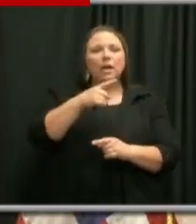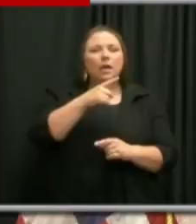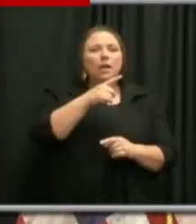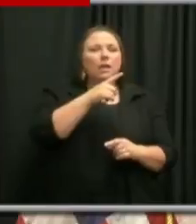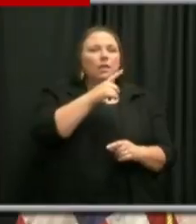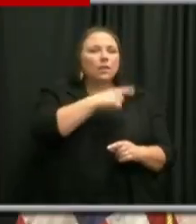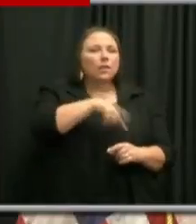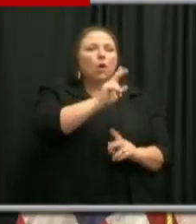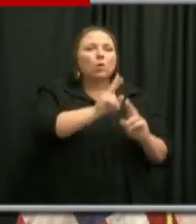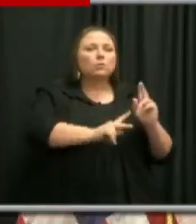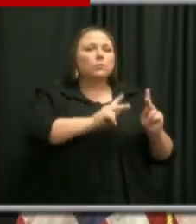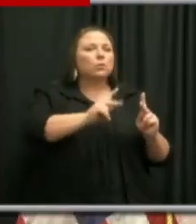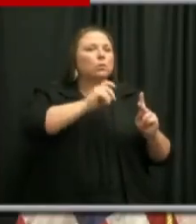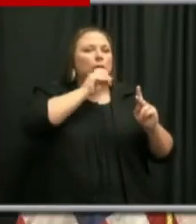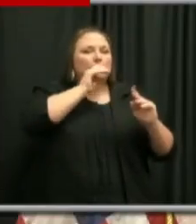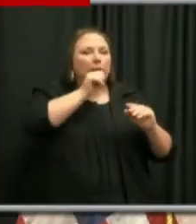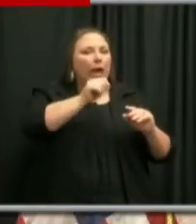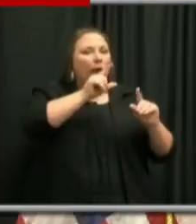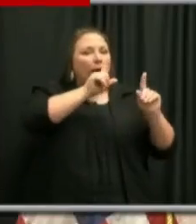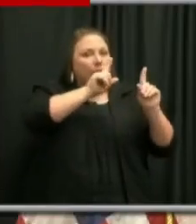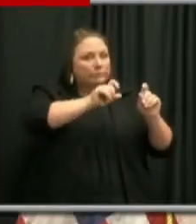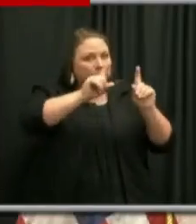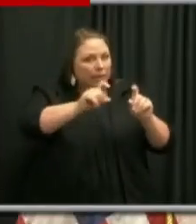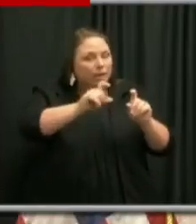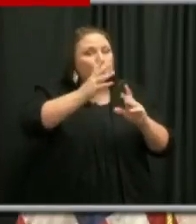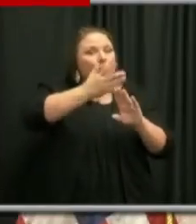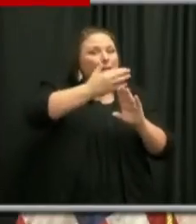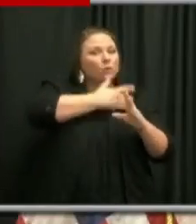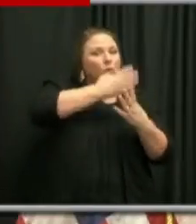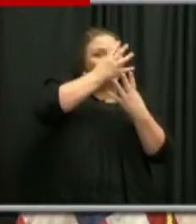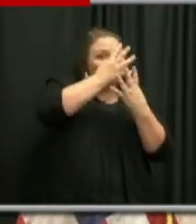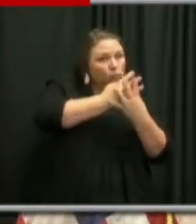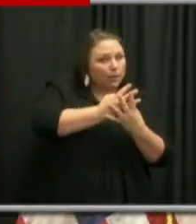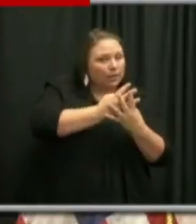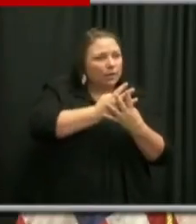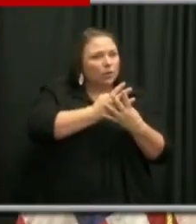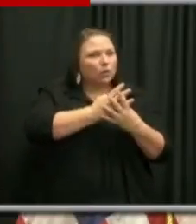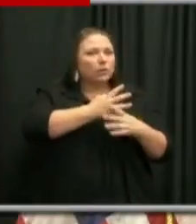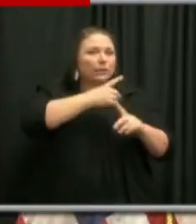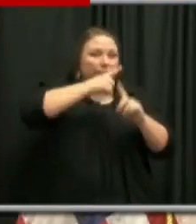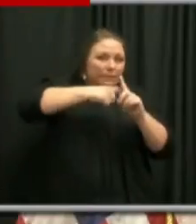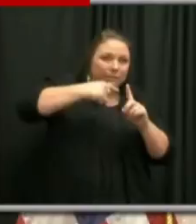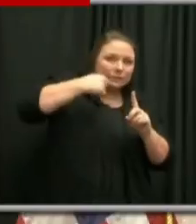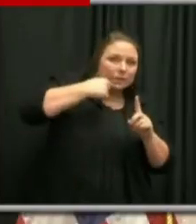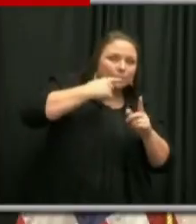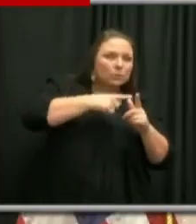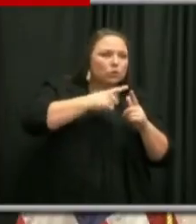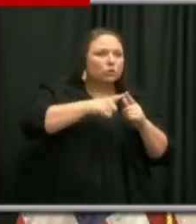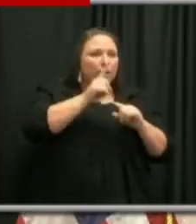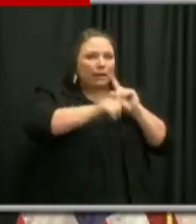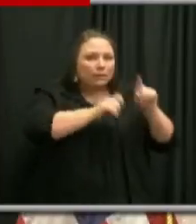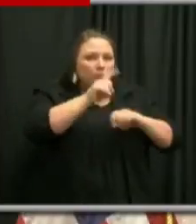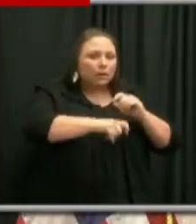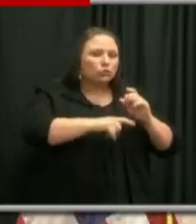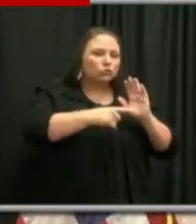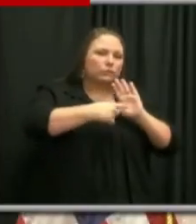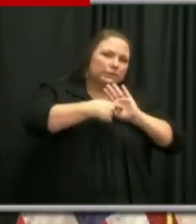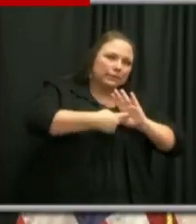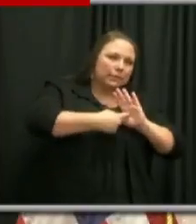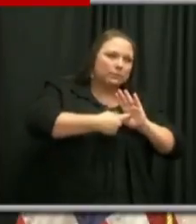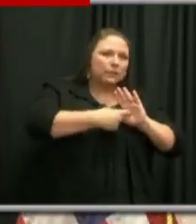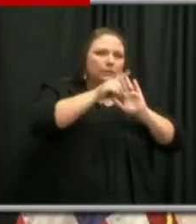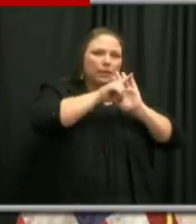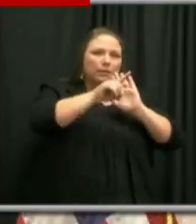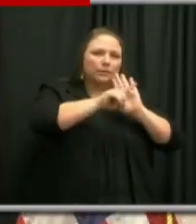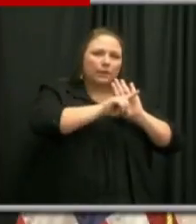tested. They were screened. So we looked for fevers. We looked at symptomology. We asked them questions, and they screened